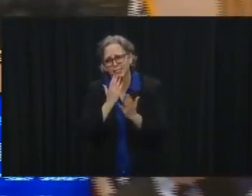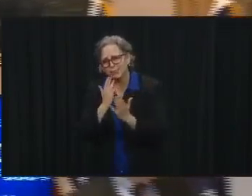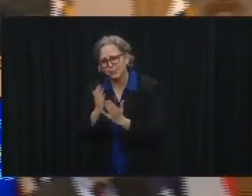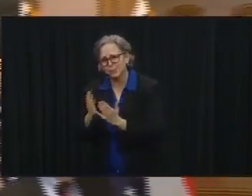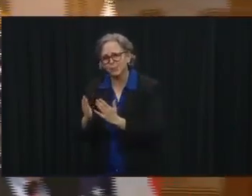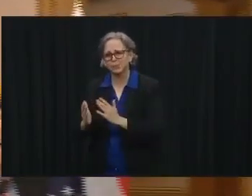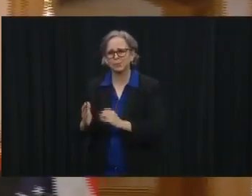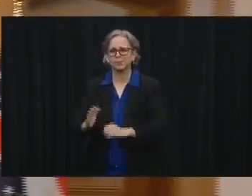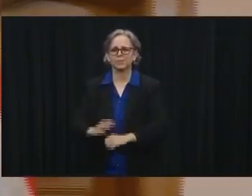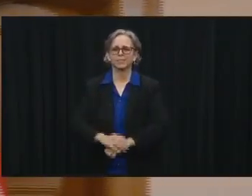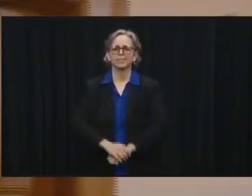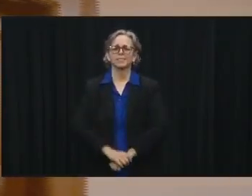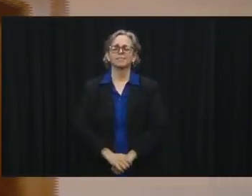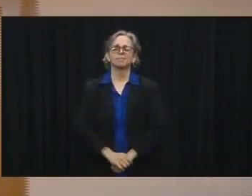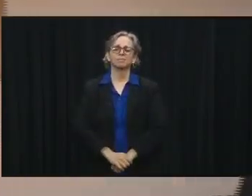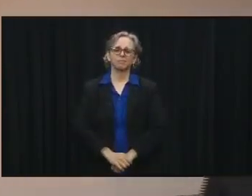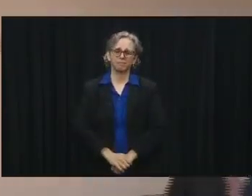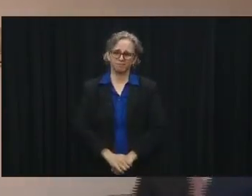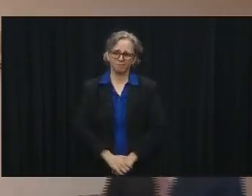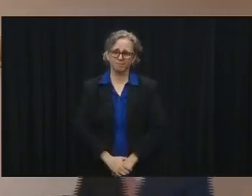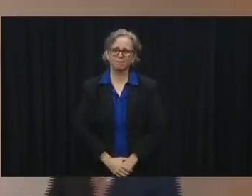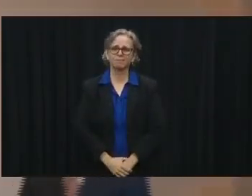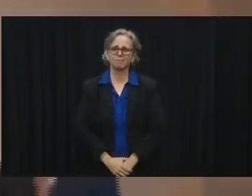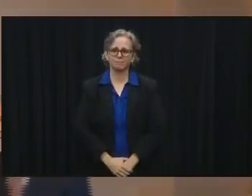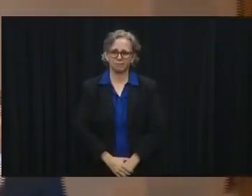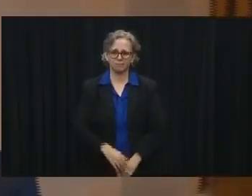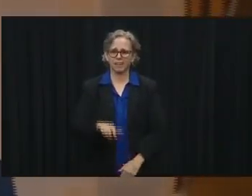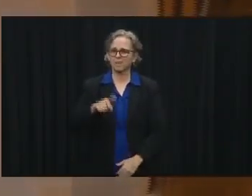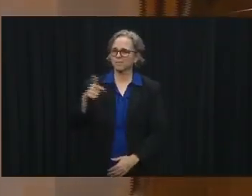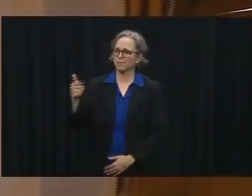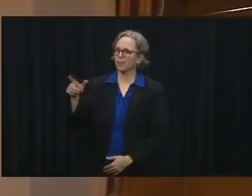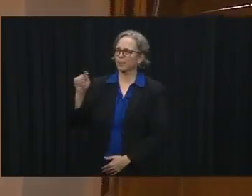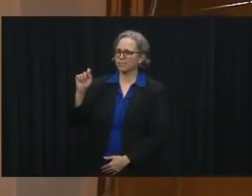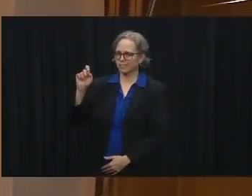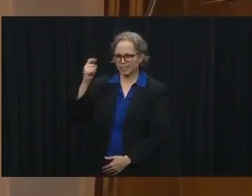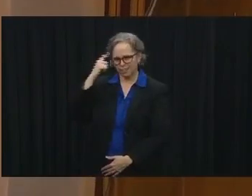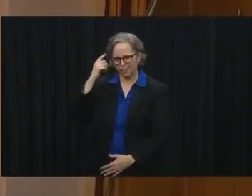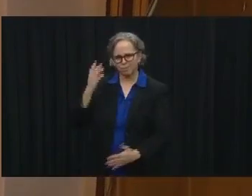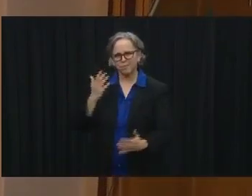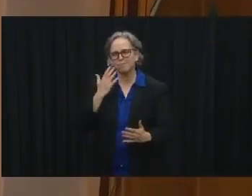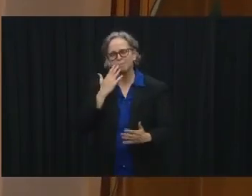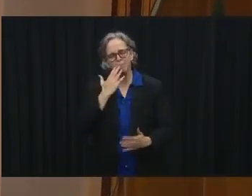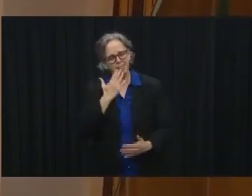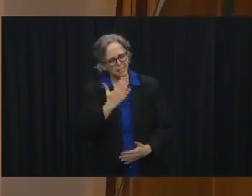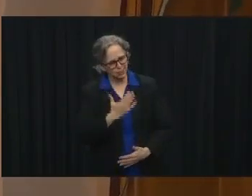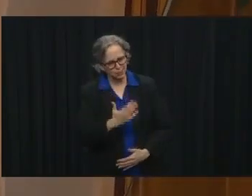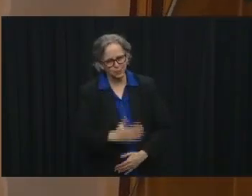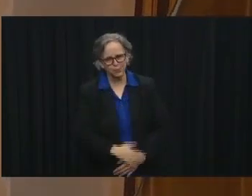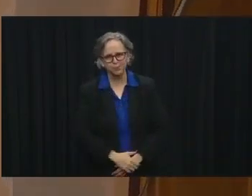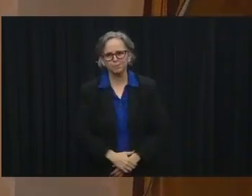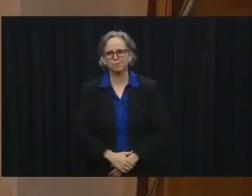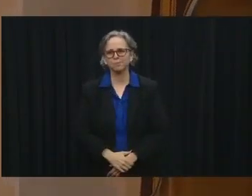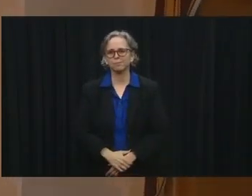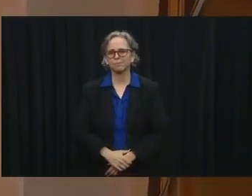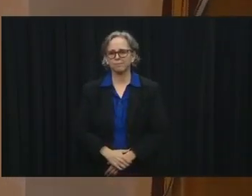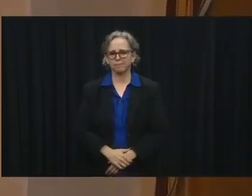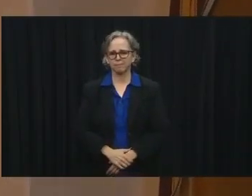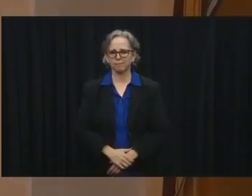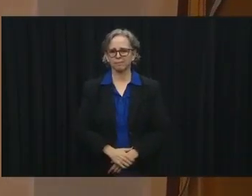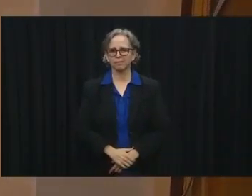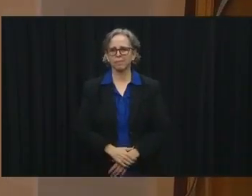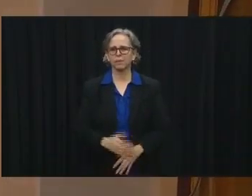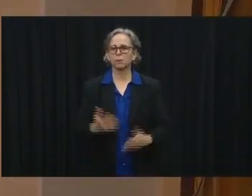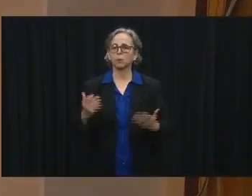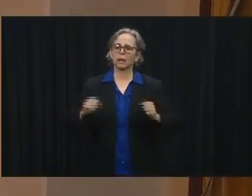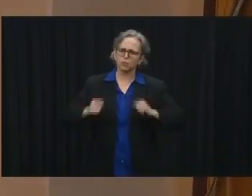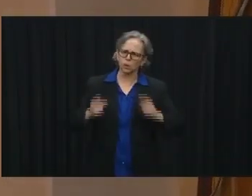Jon? Thank you, Amy. Thank you, Governor. One of the things that we try to do here every day is respond